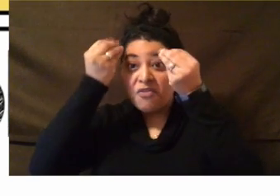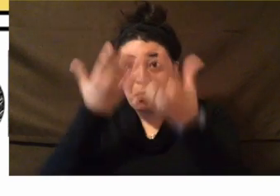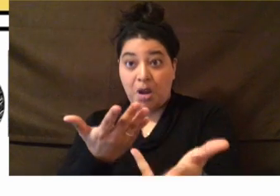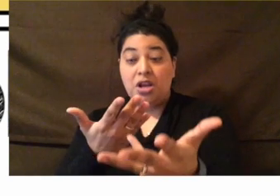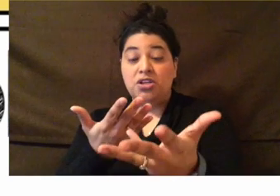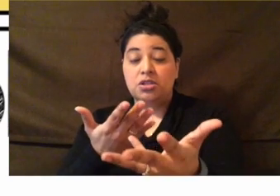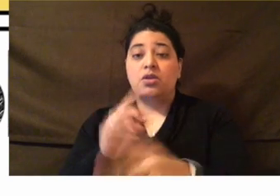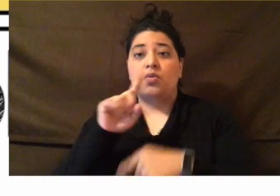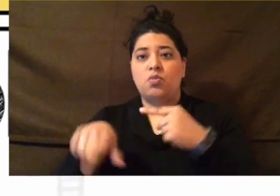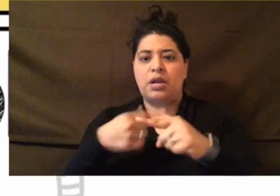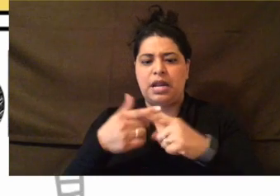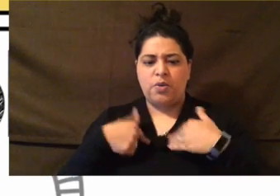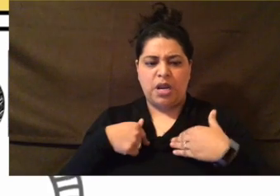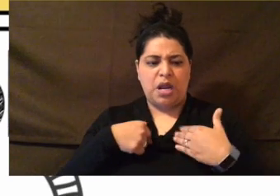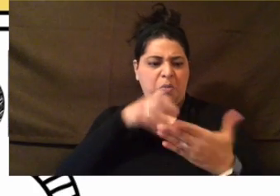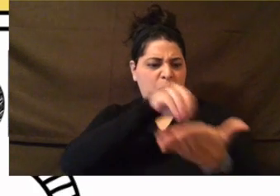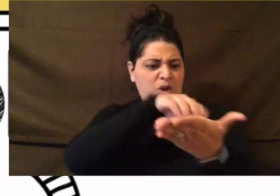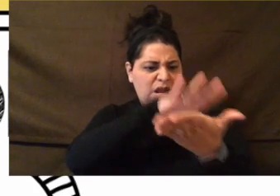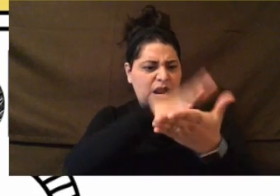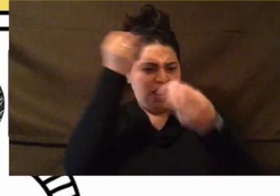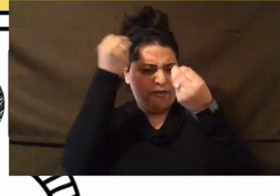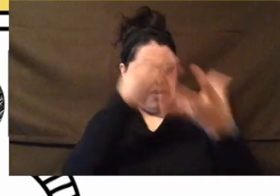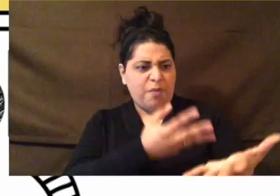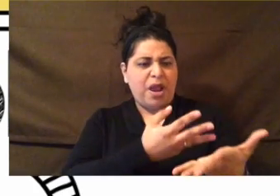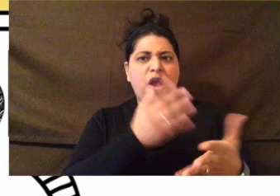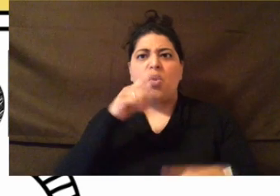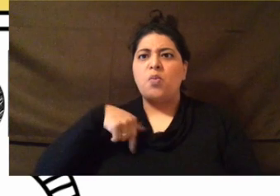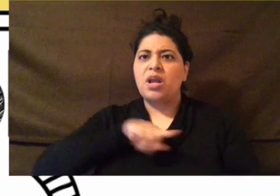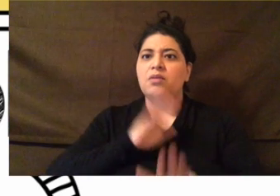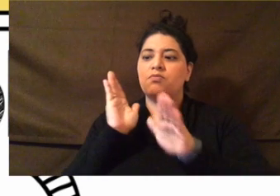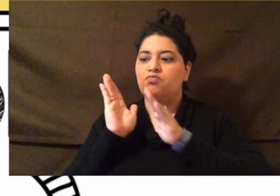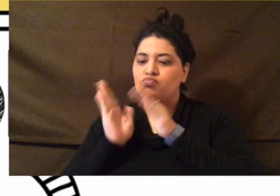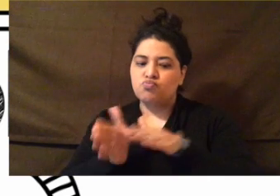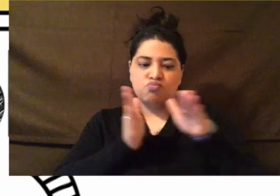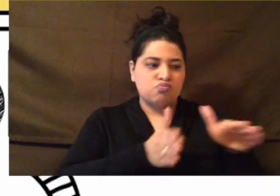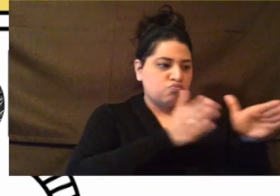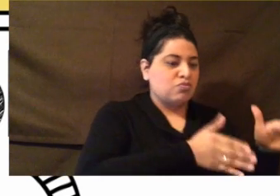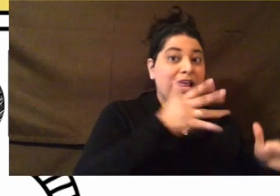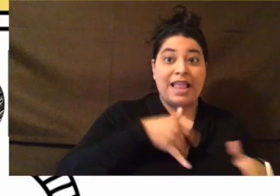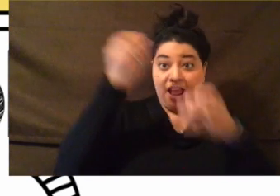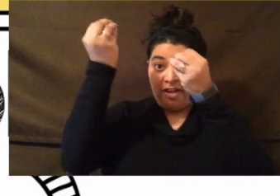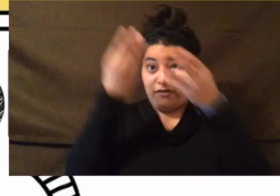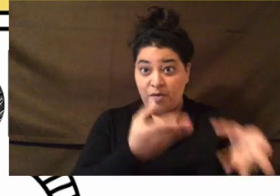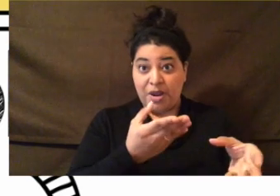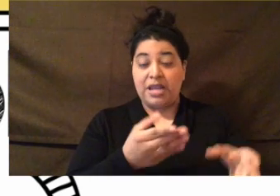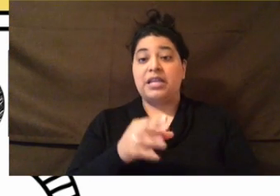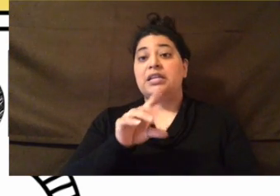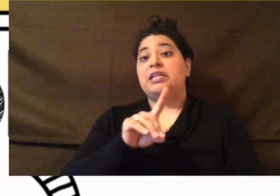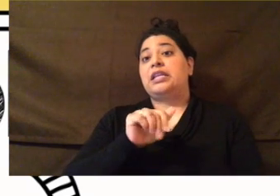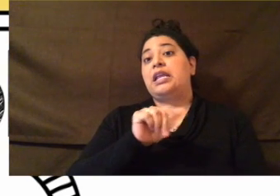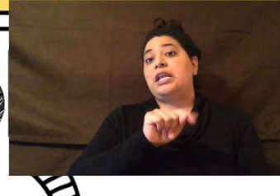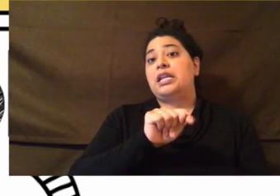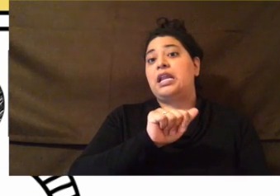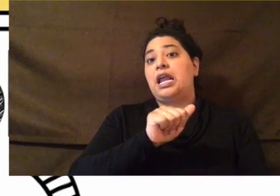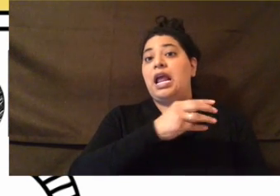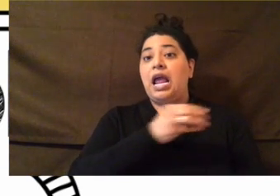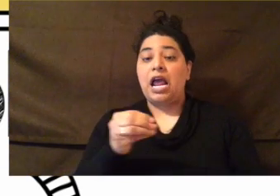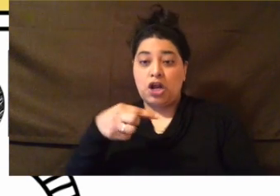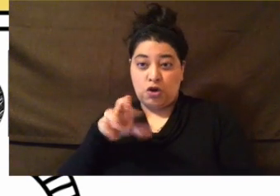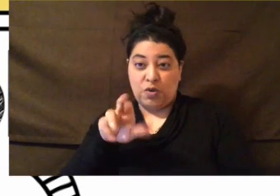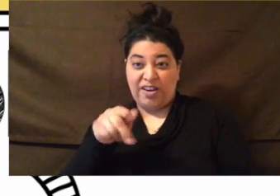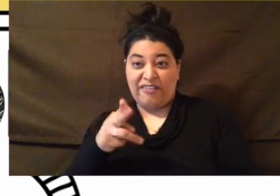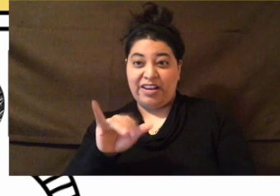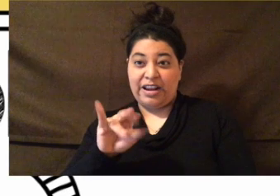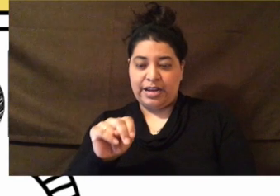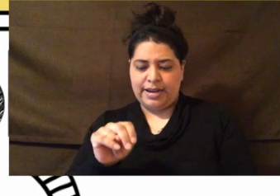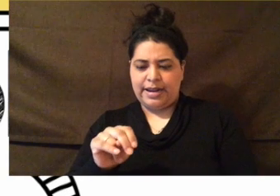data is. And when we graph it, we organize that data. So basically, data and graphing is putting information